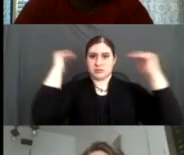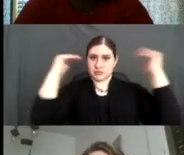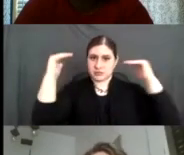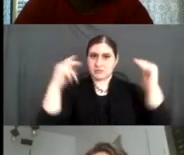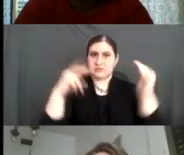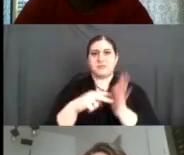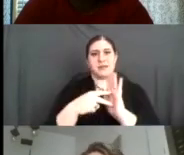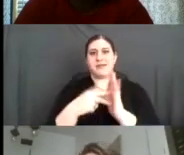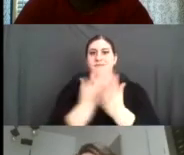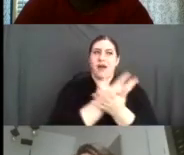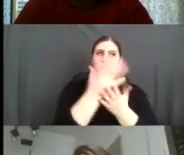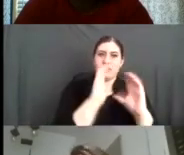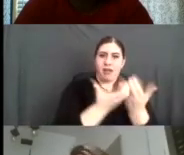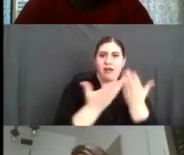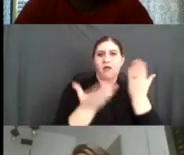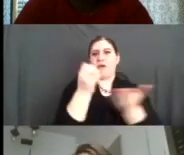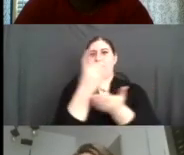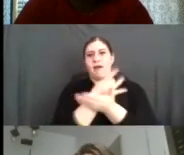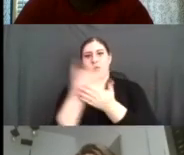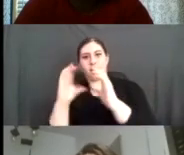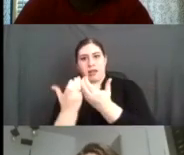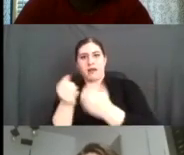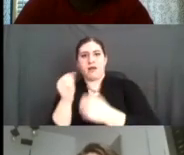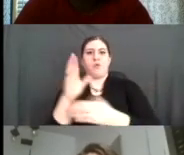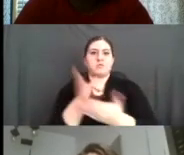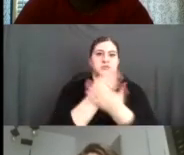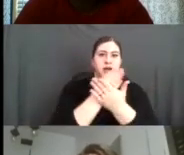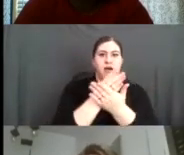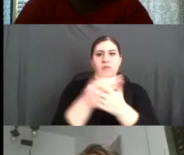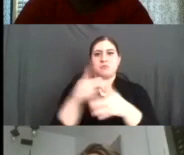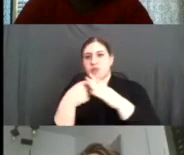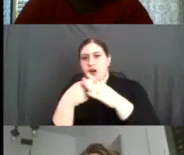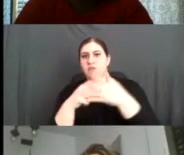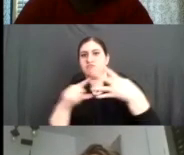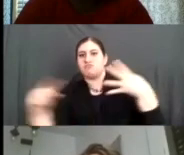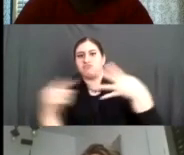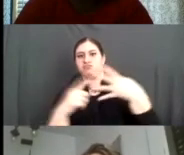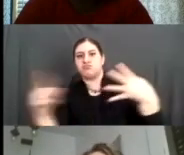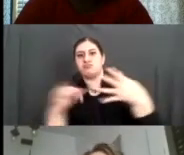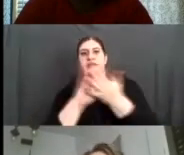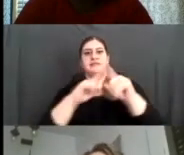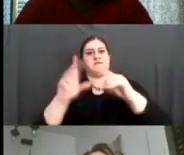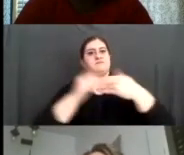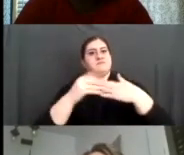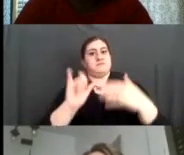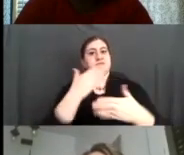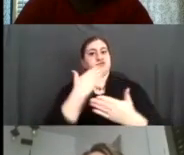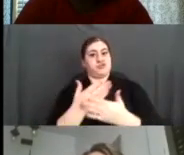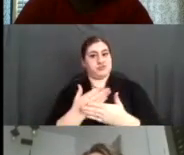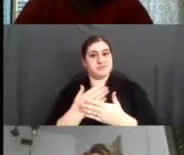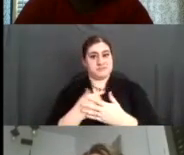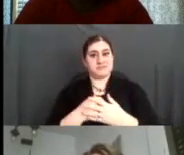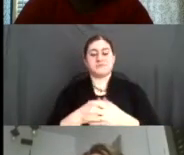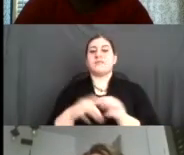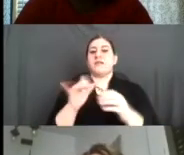we may take 5-week classes, we may take 8-week classes, we may stop and start. And there's so much flexibility there, which is great. And